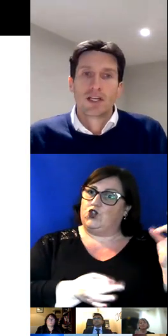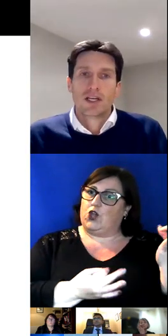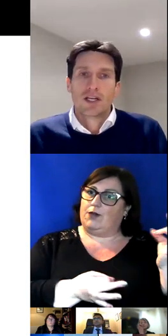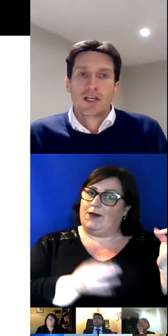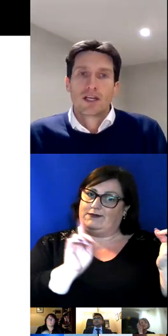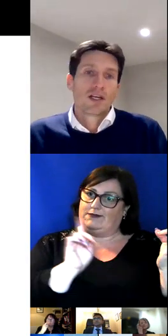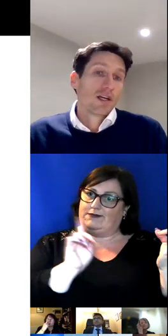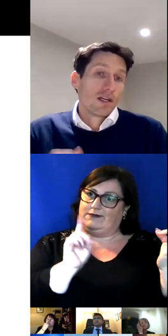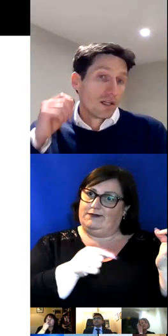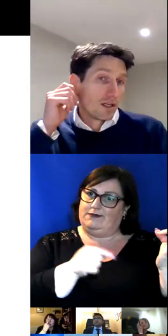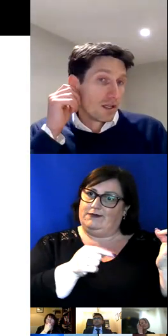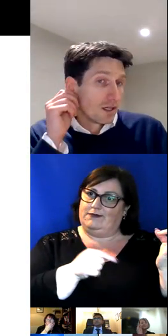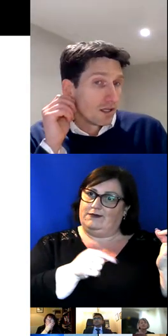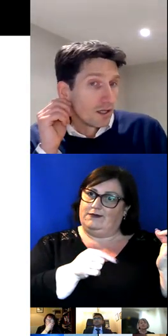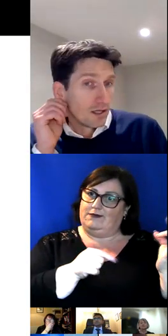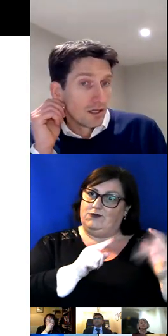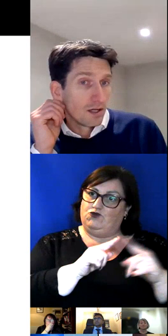that